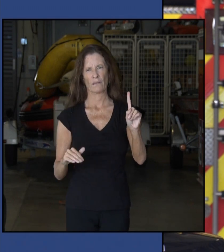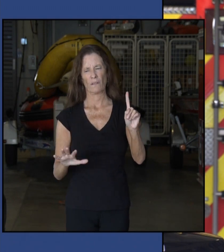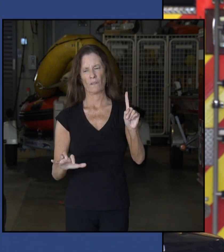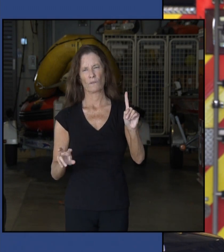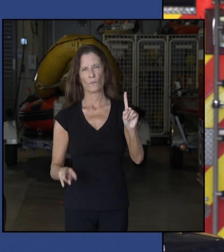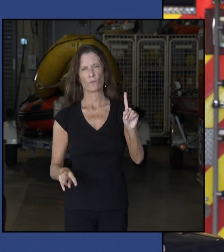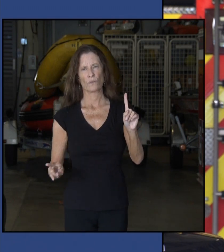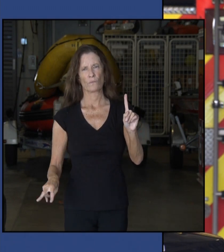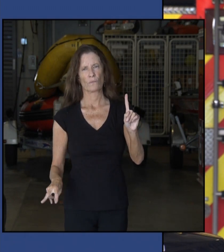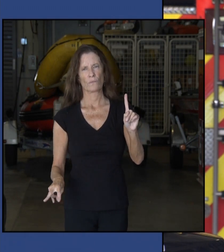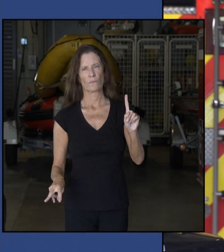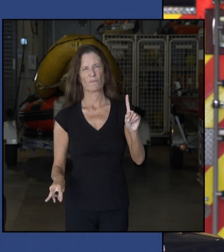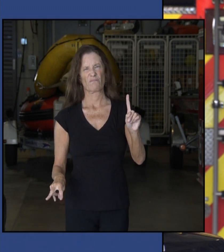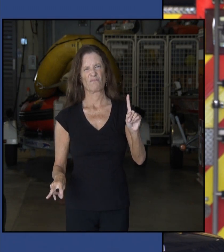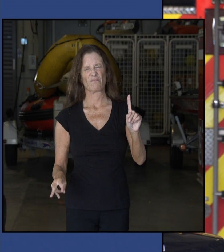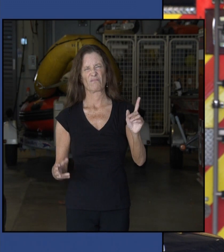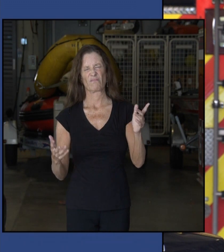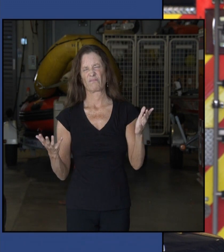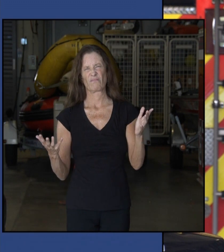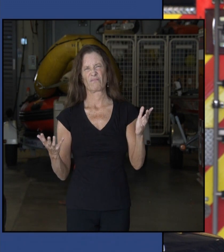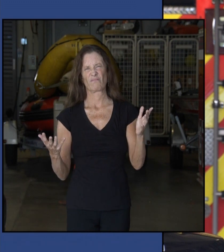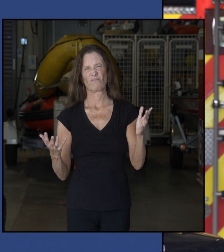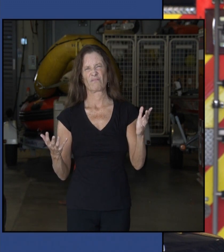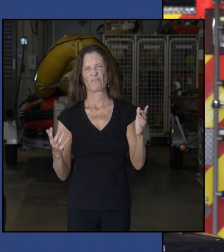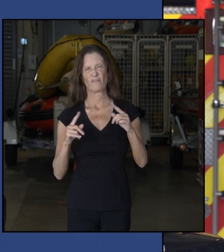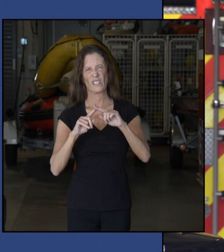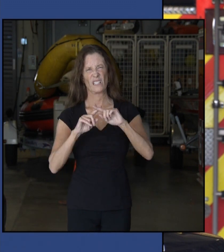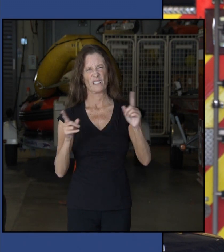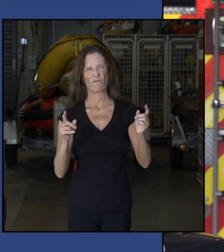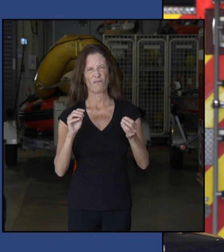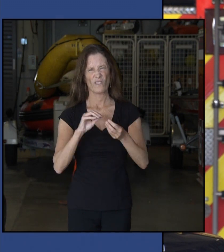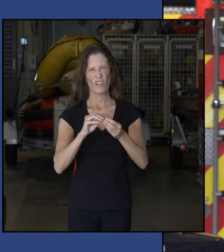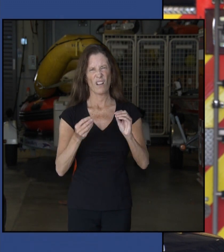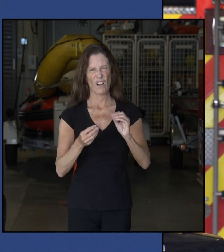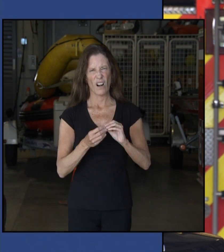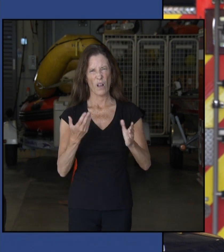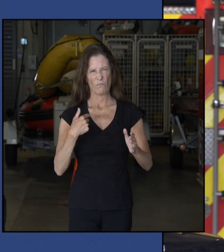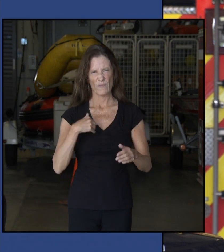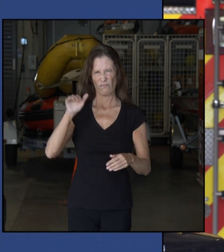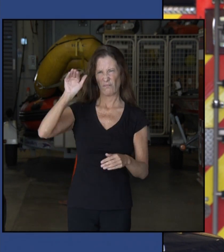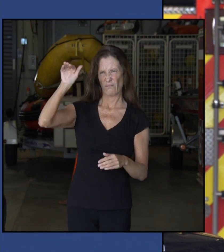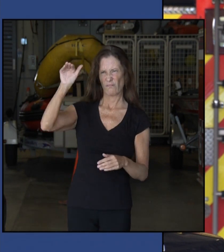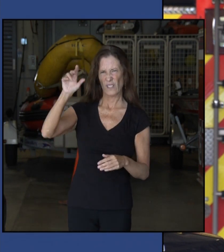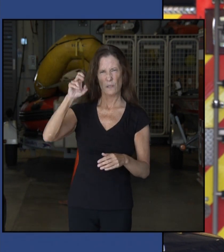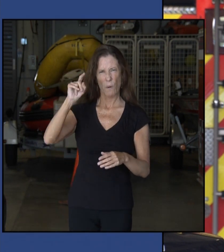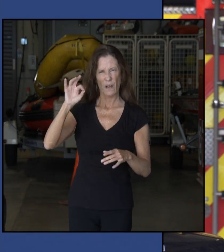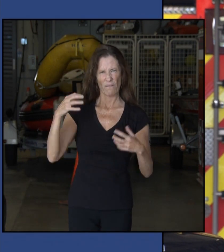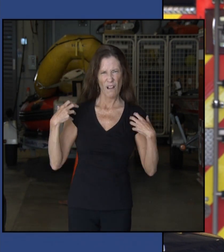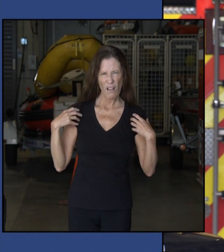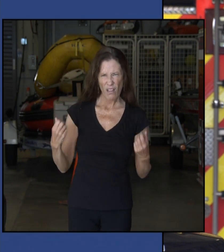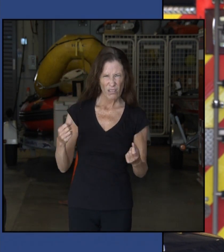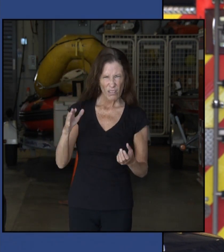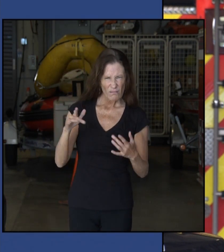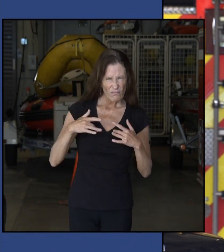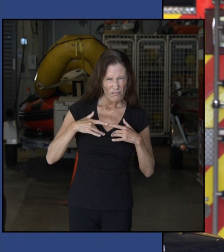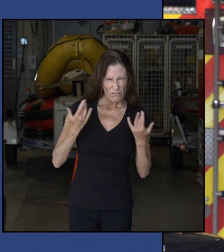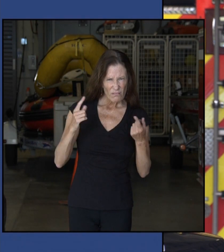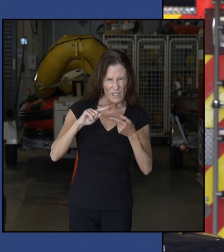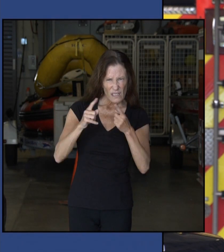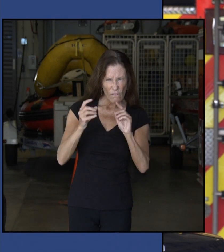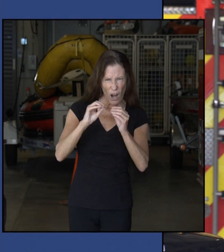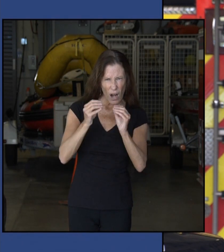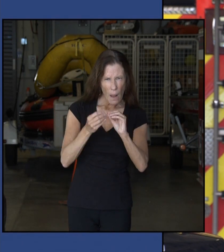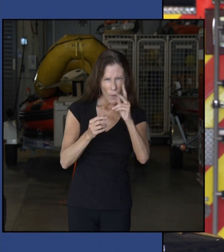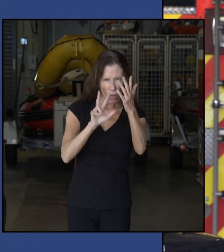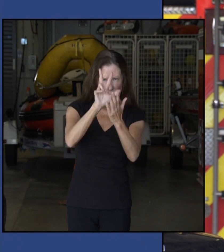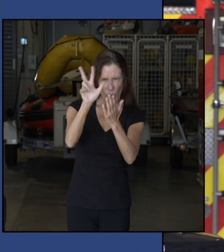drop of over 200. Now, I've had some back and forth by email with the department since then, and as I understand it, generally